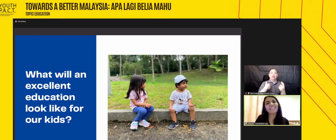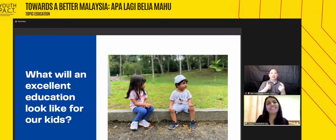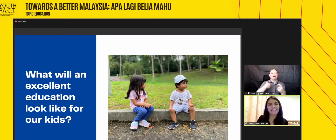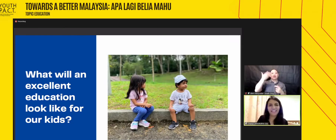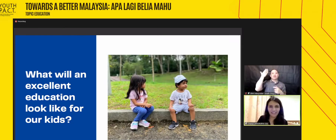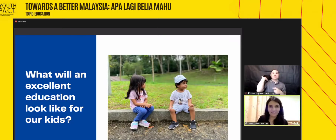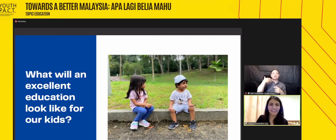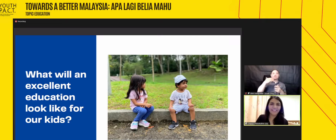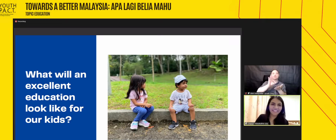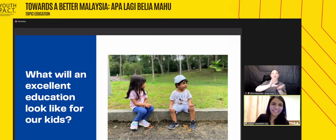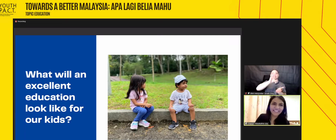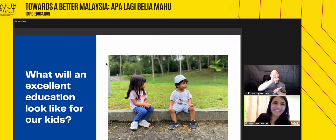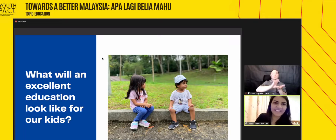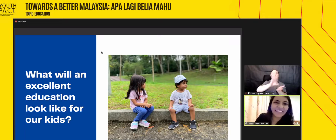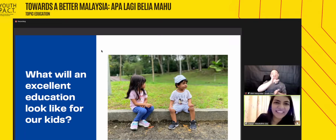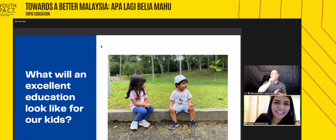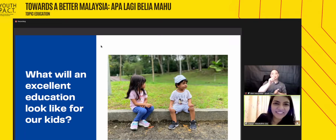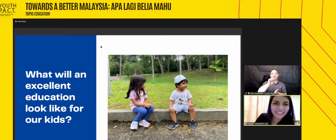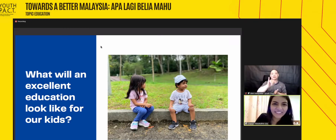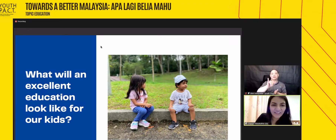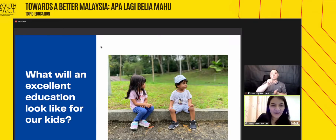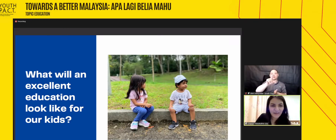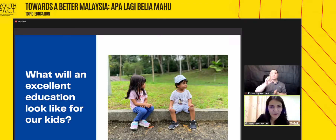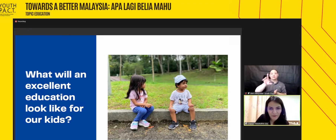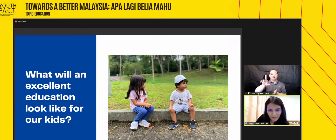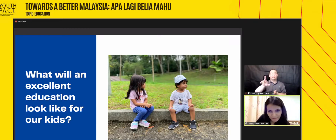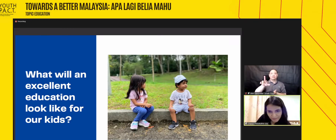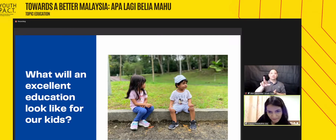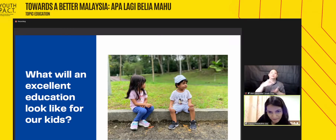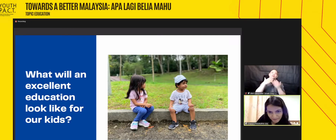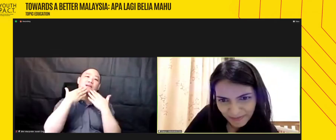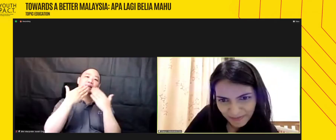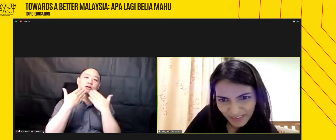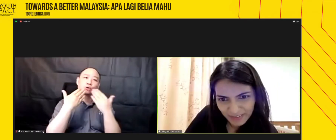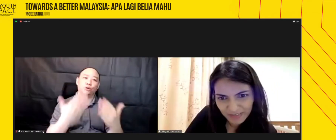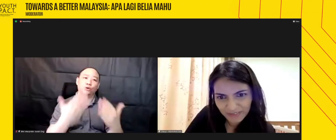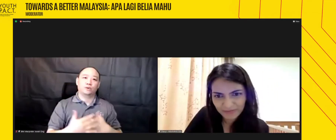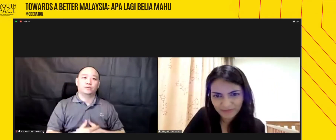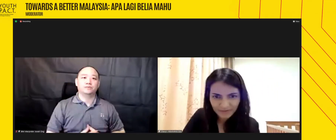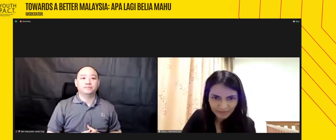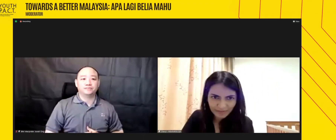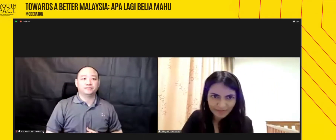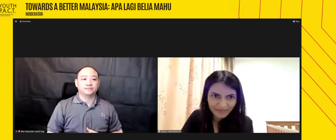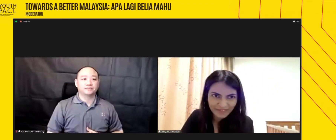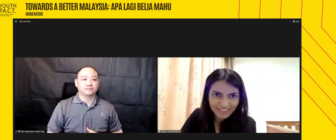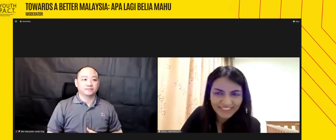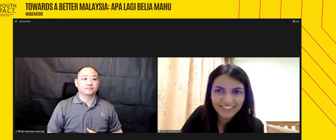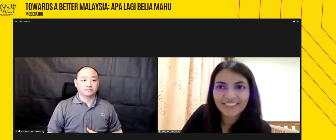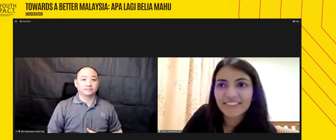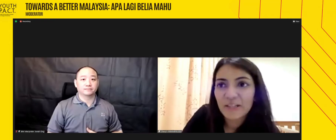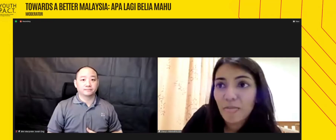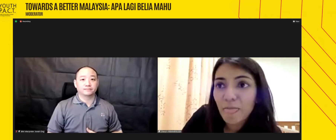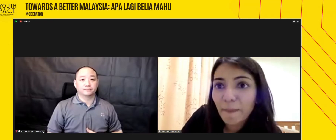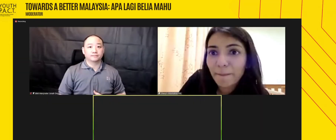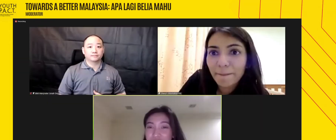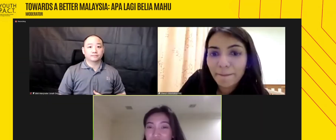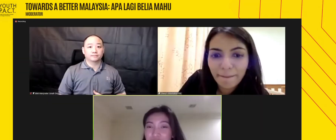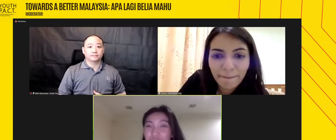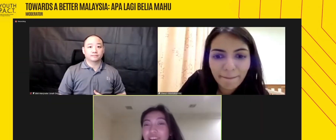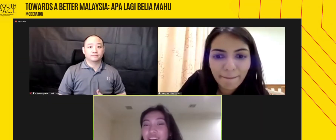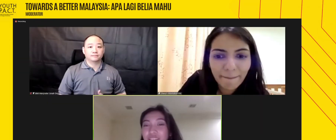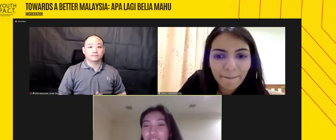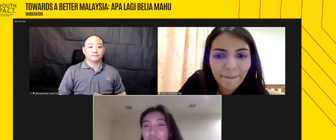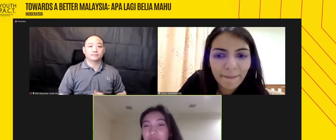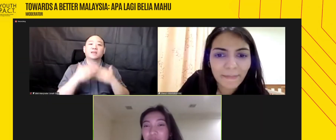a Taylor's alumni. So thank you. All right. Thank you, Cheryl, for that